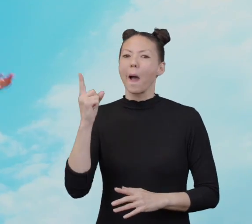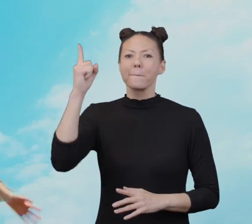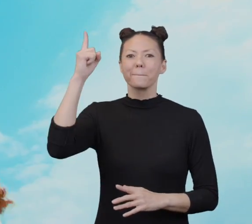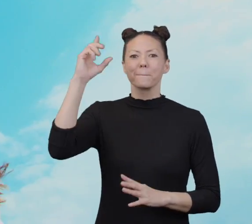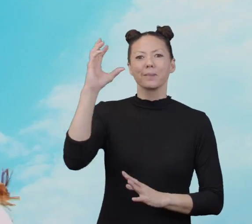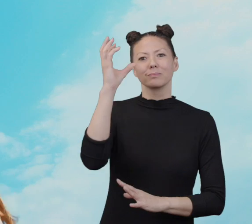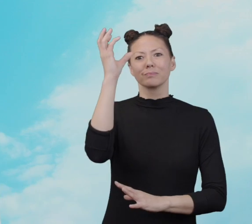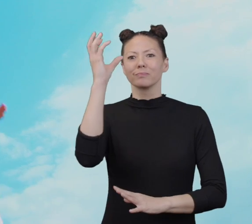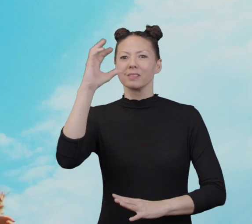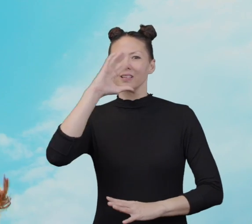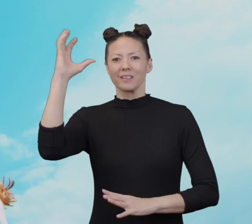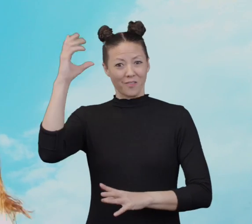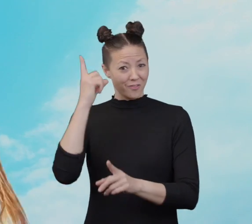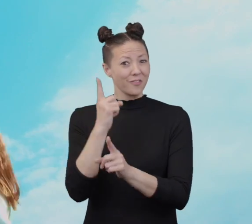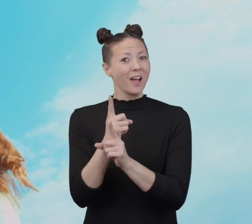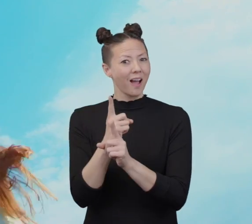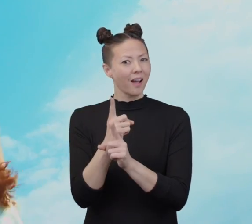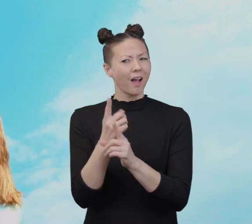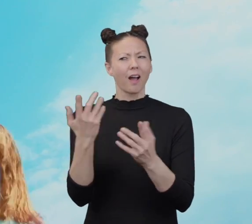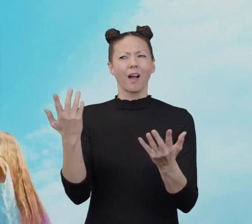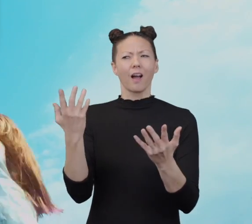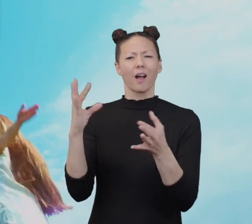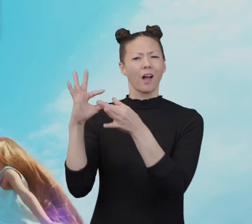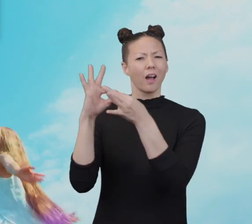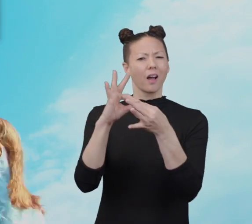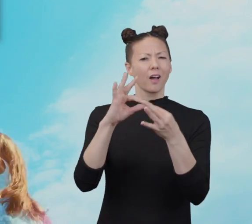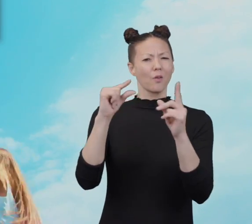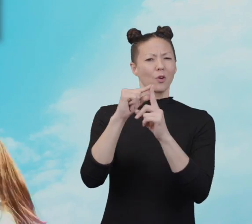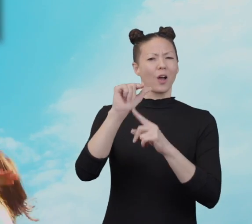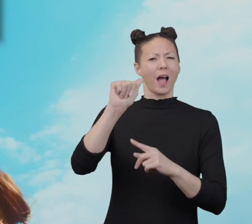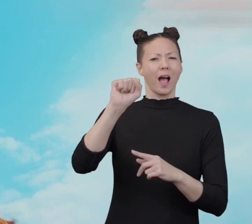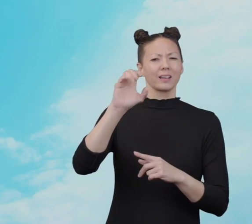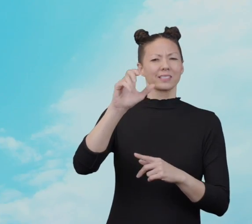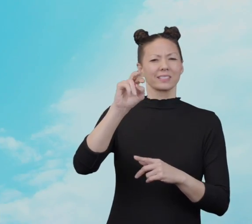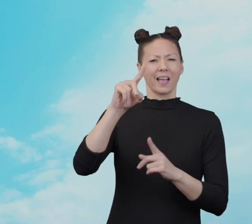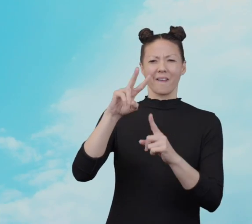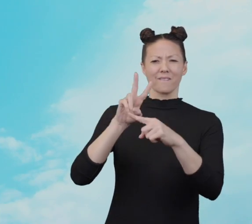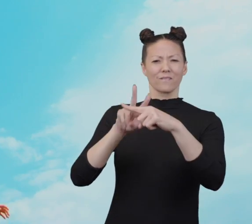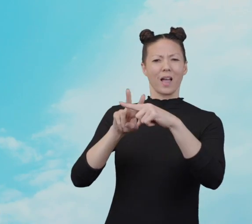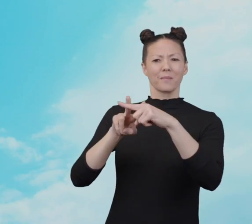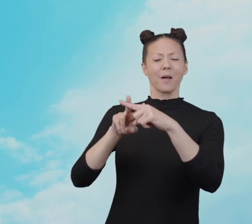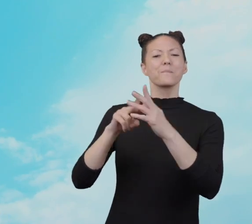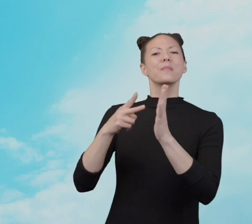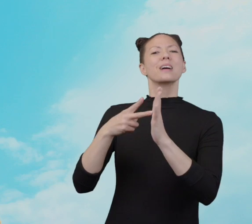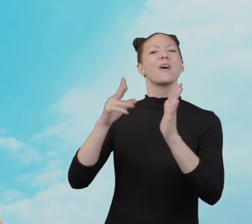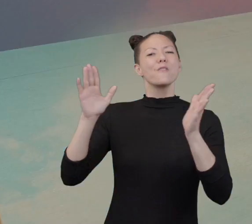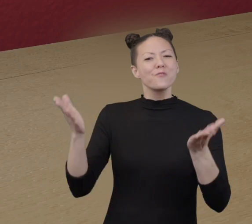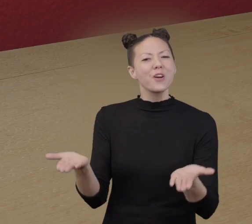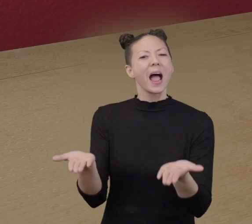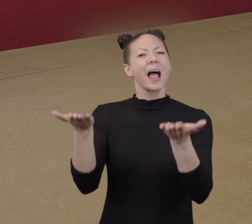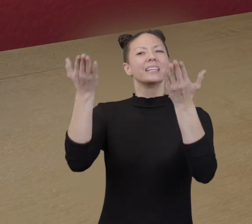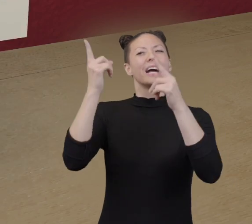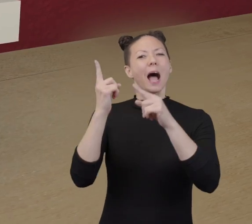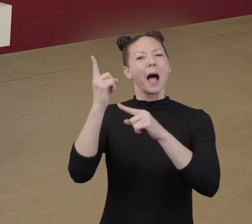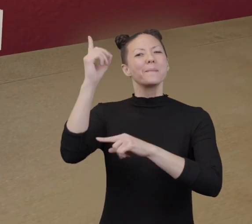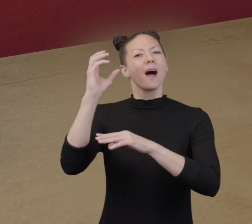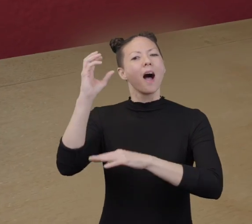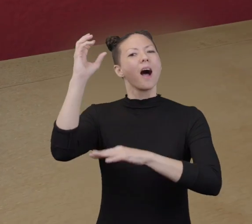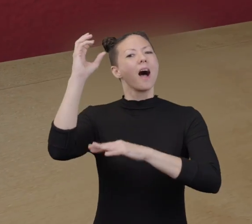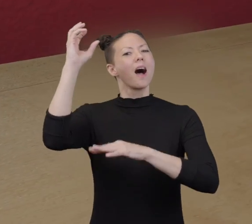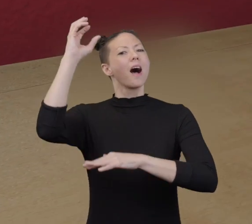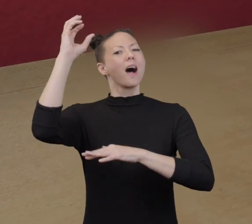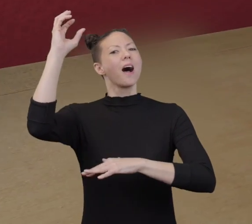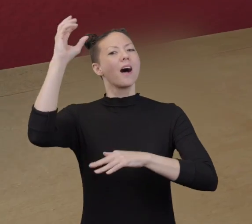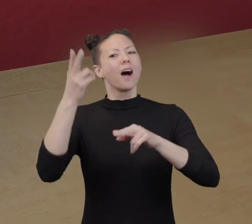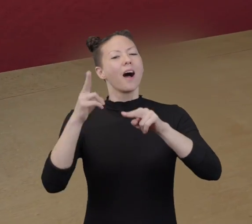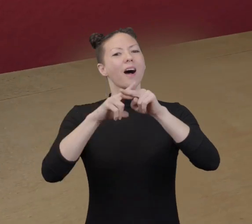the air, right? So the word ascend must mean to rise. Now, try using